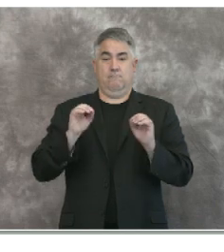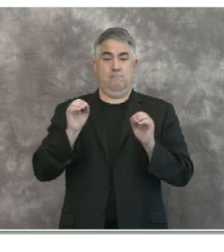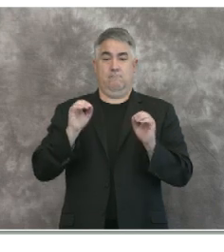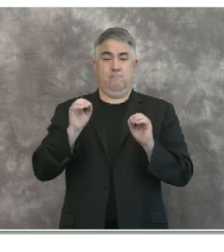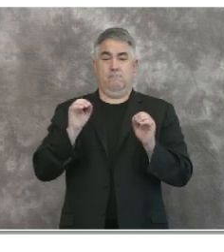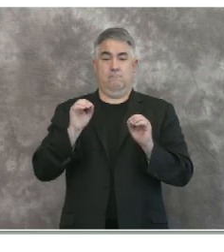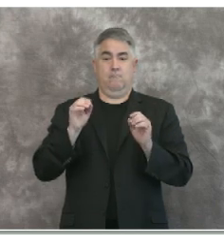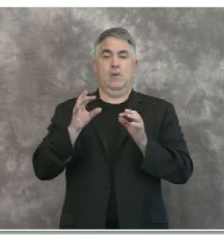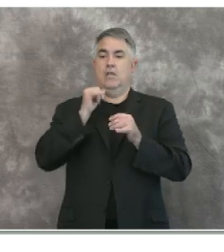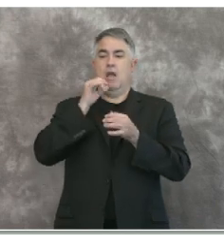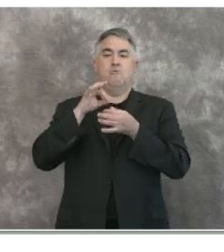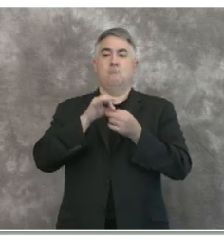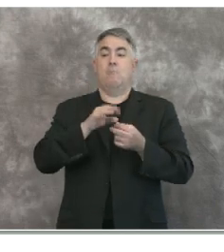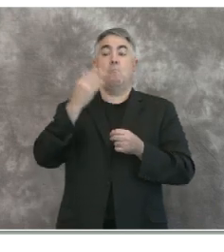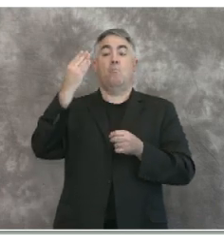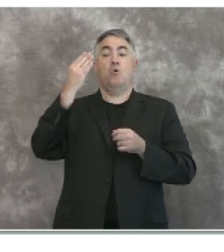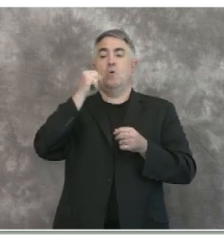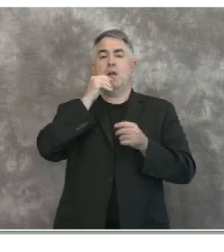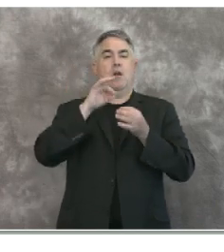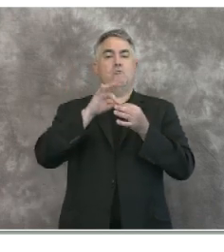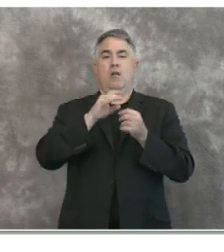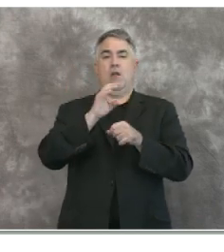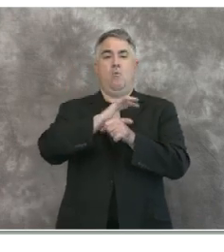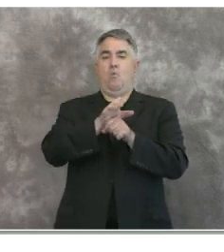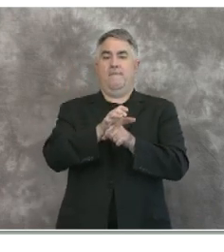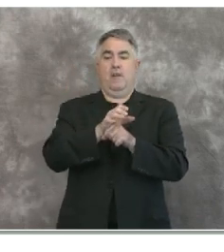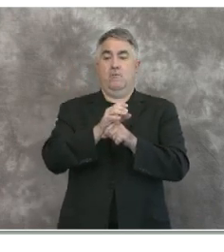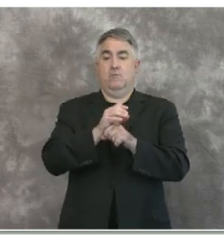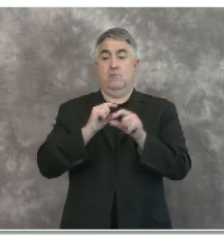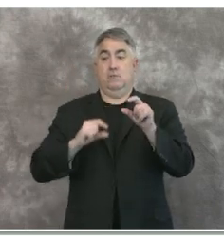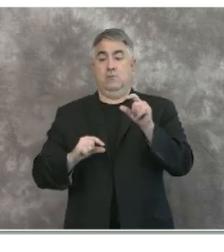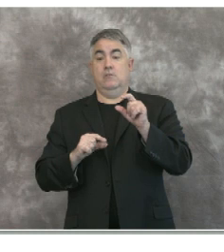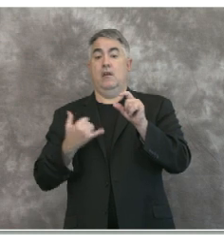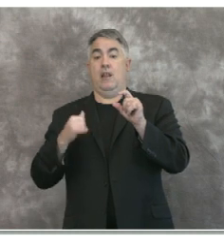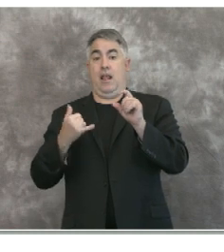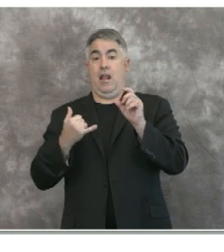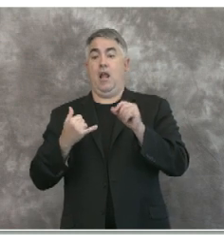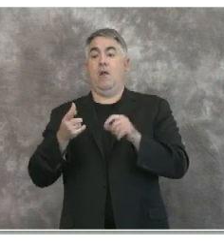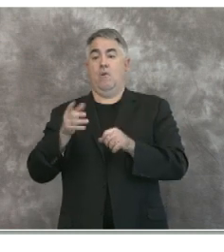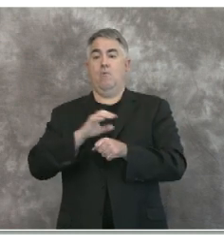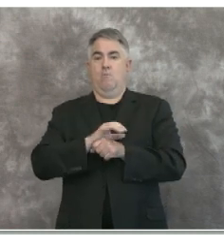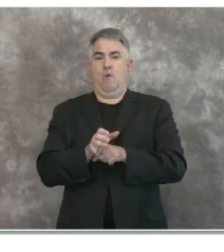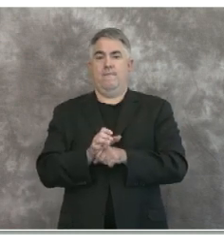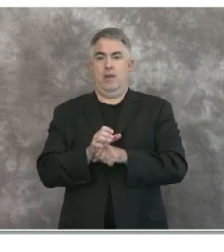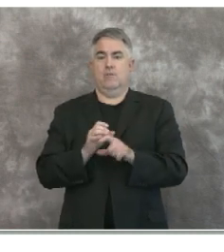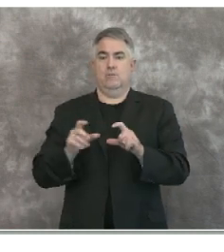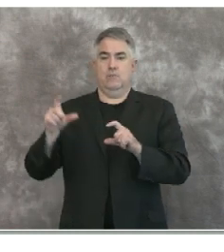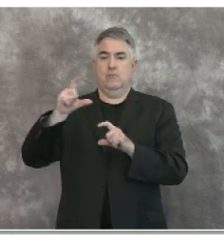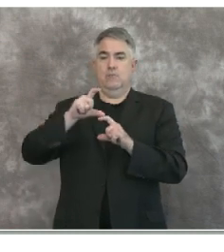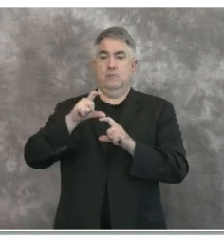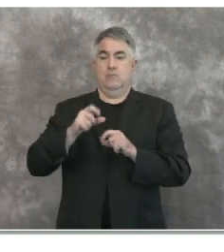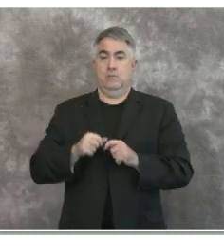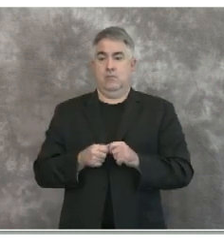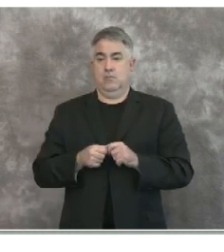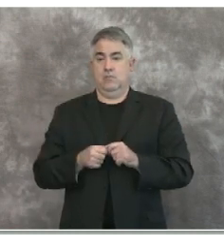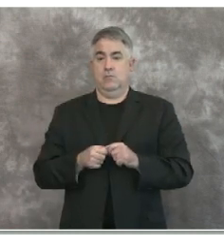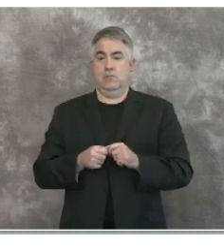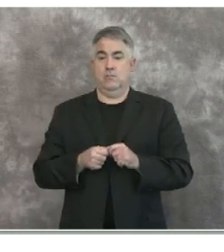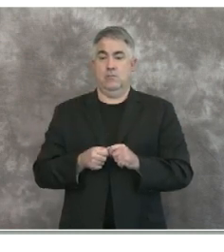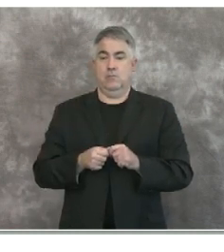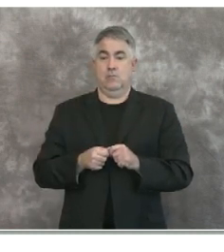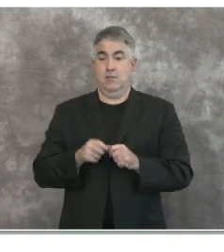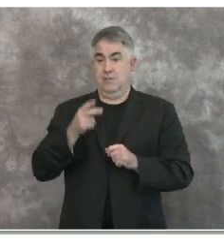May 20th, the total overall is, including the non-COVID IC admissions,